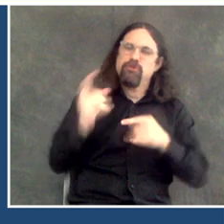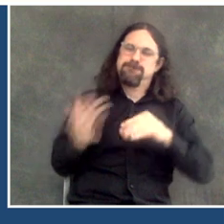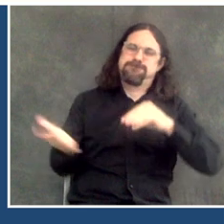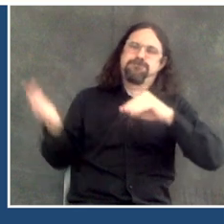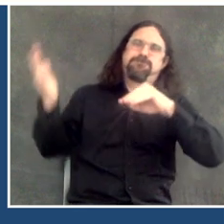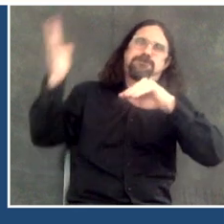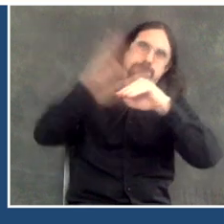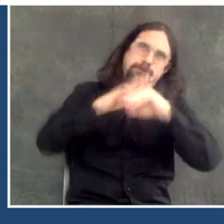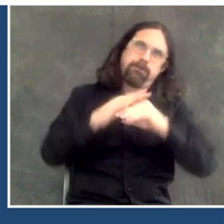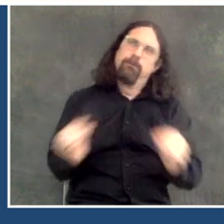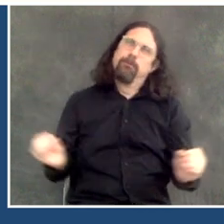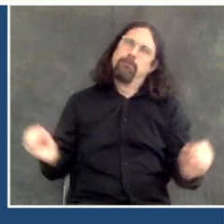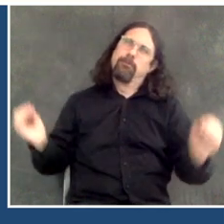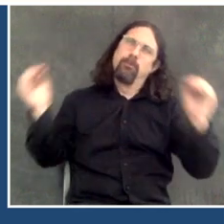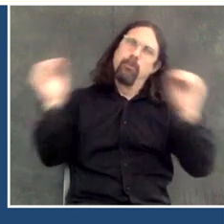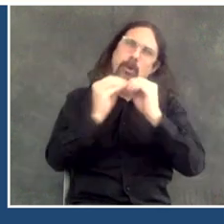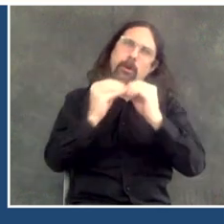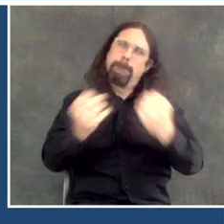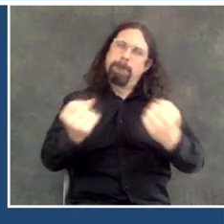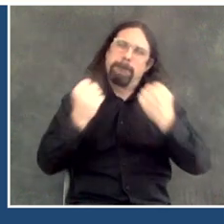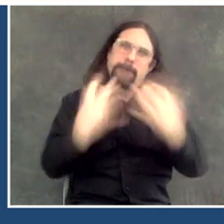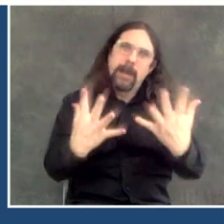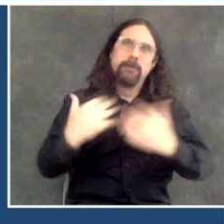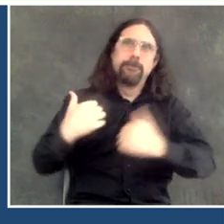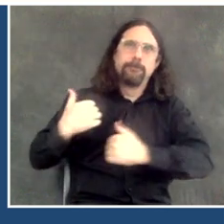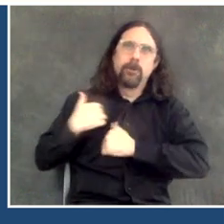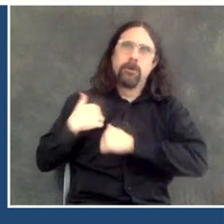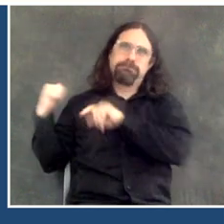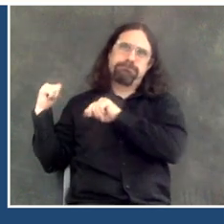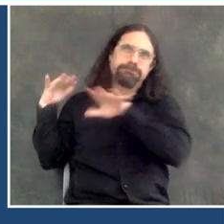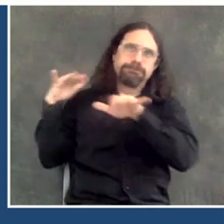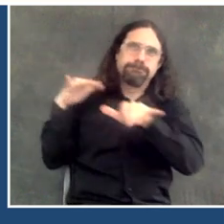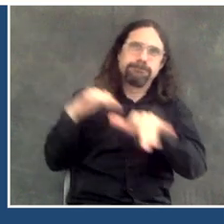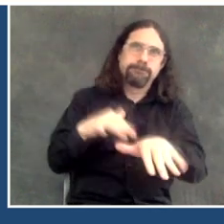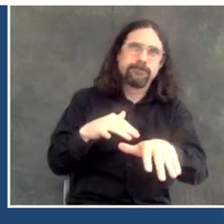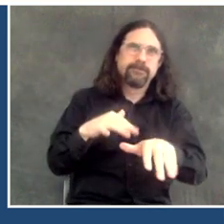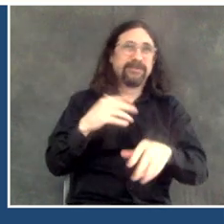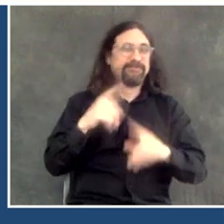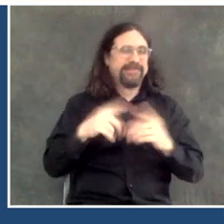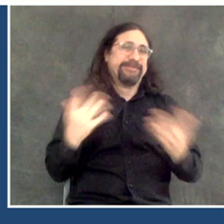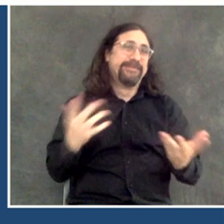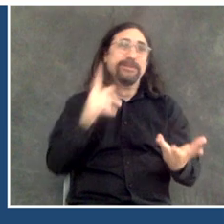It's time for the commander-in-chief to give the order. If we're fighting a war, let's act like we're